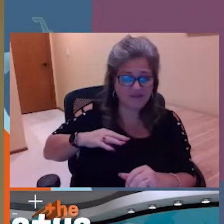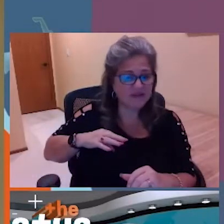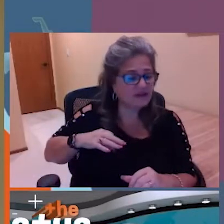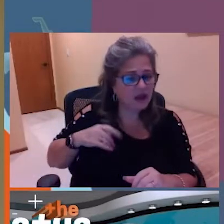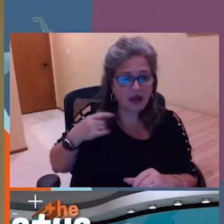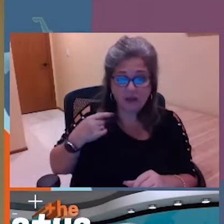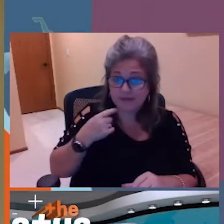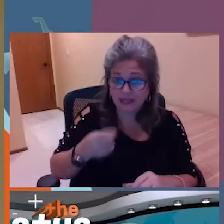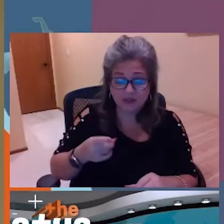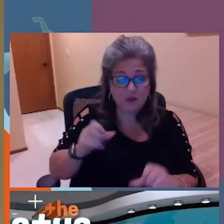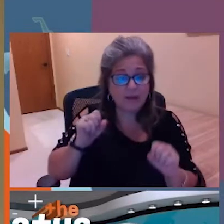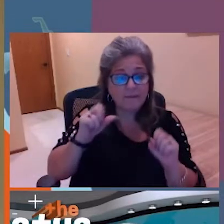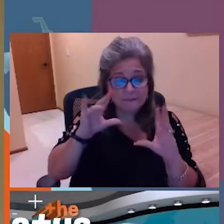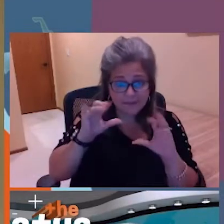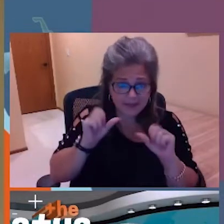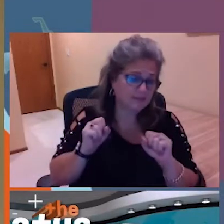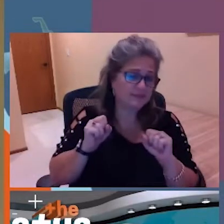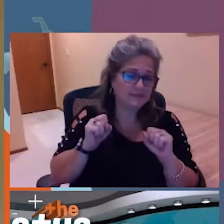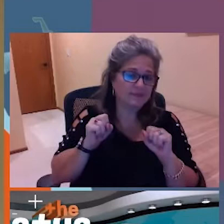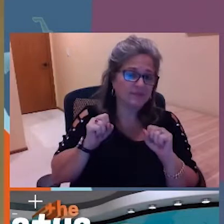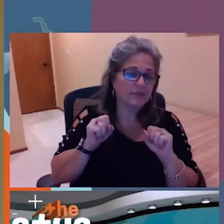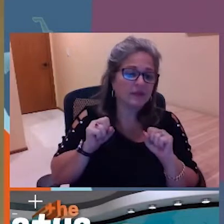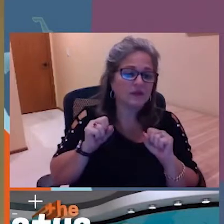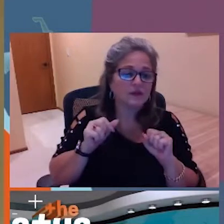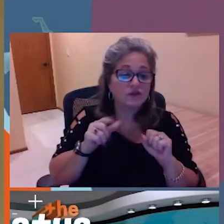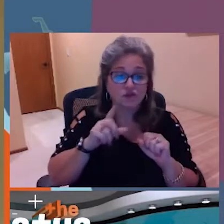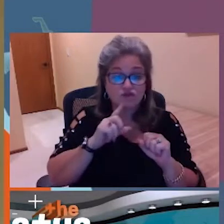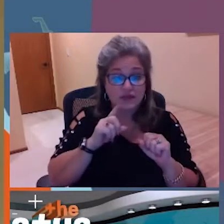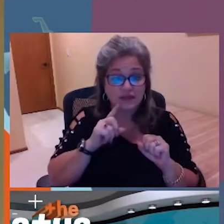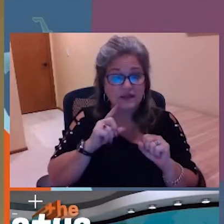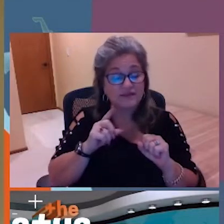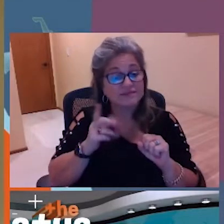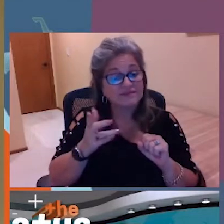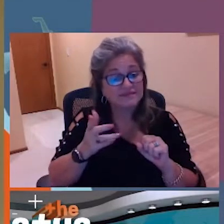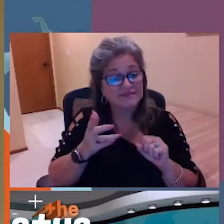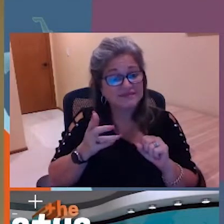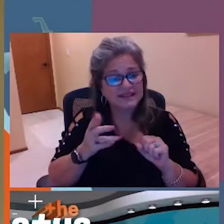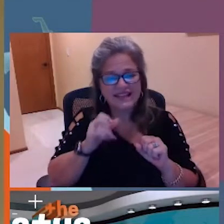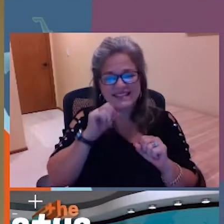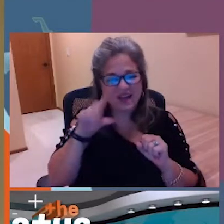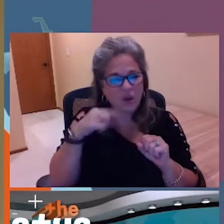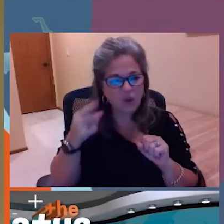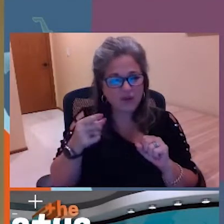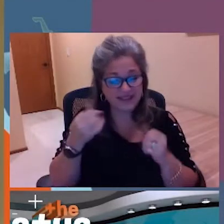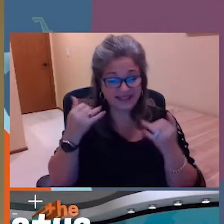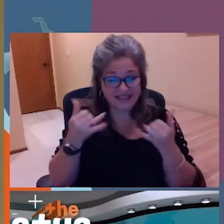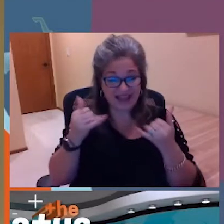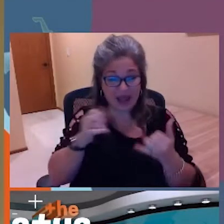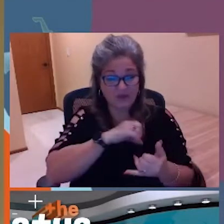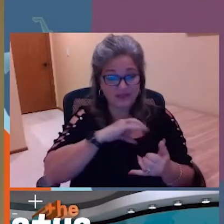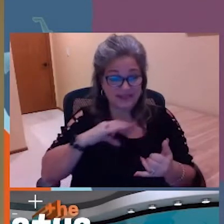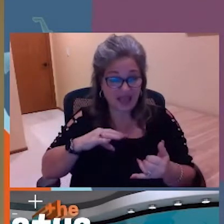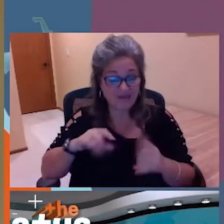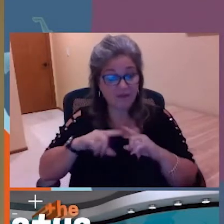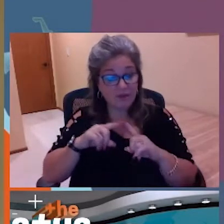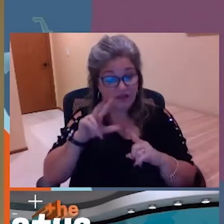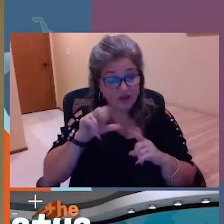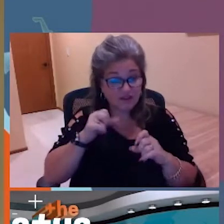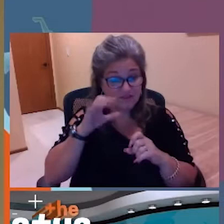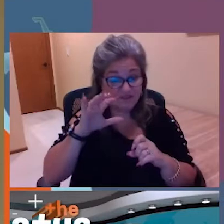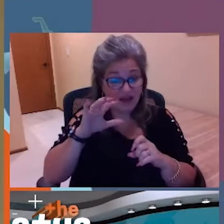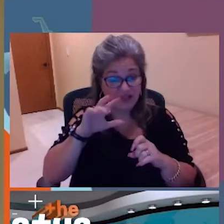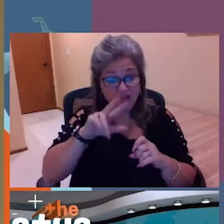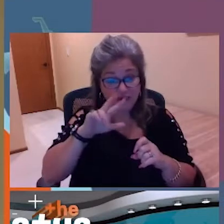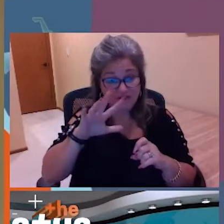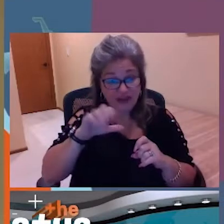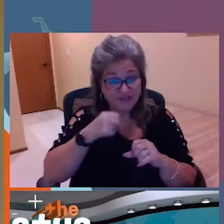rocking it. And so there is this long legacy too. It's not just the current staff, but, you know, 35 years of staff